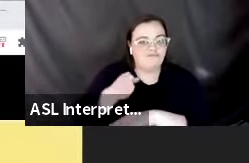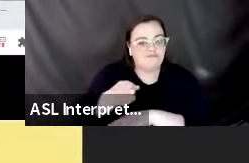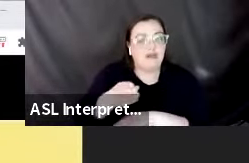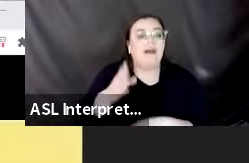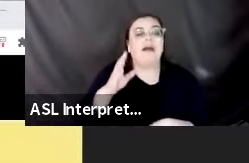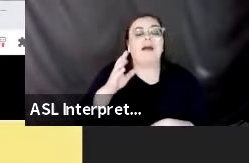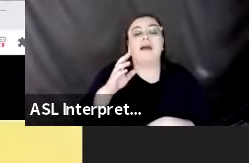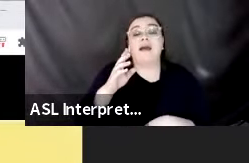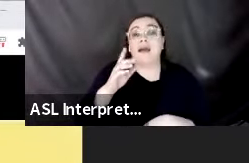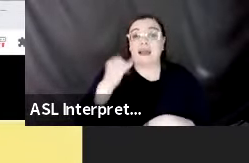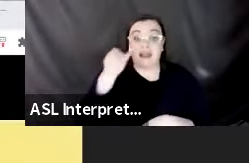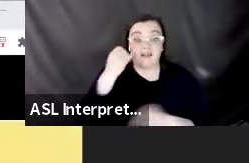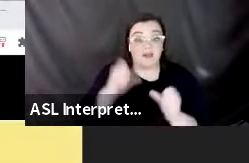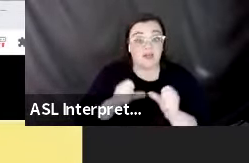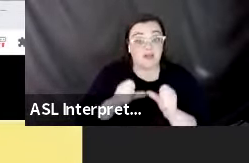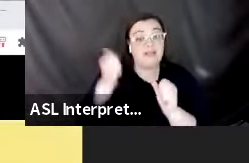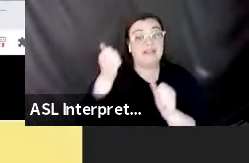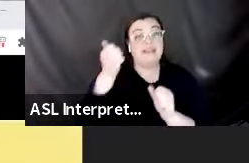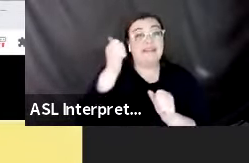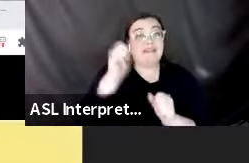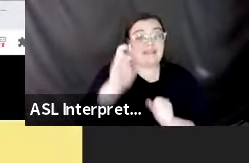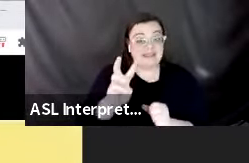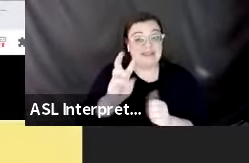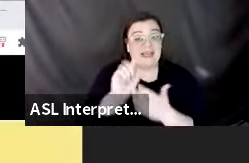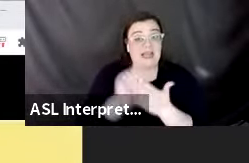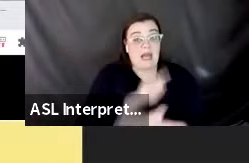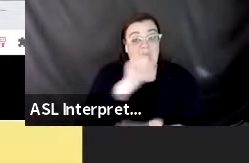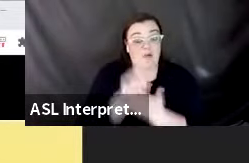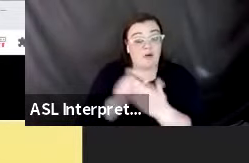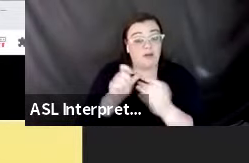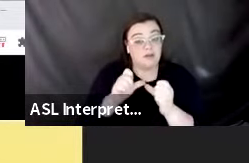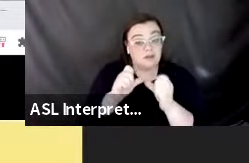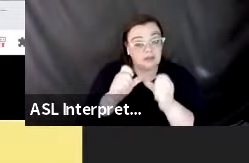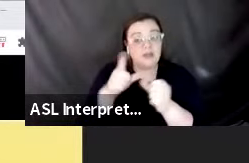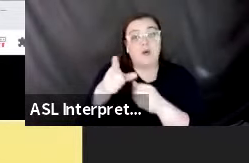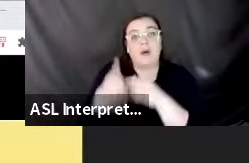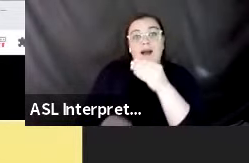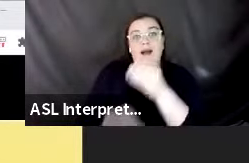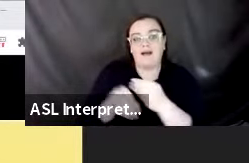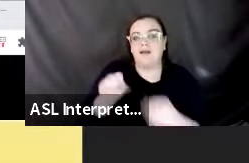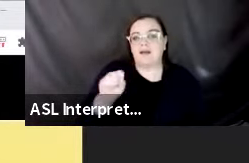16 hours, you get an additional session fee per hour.